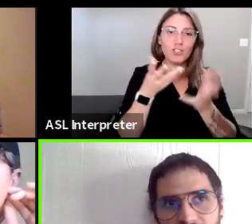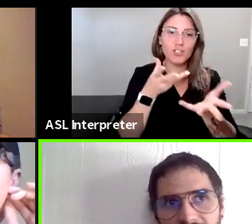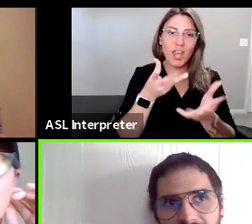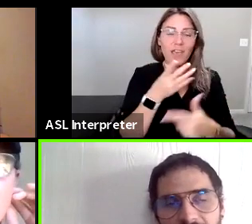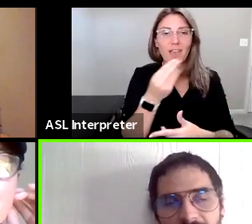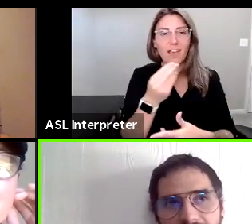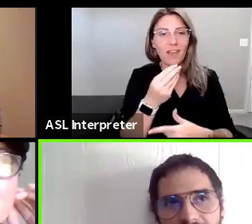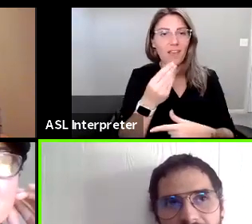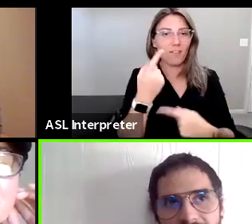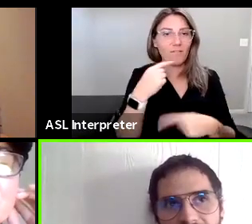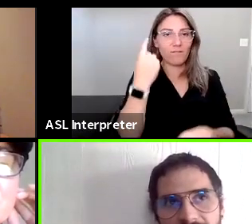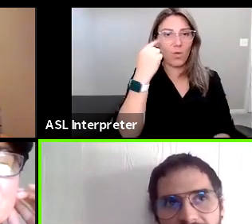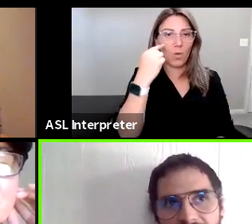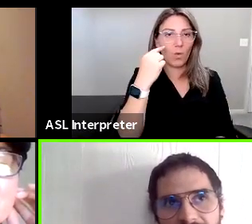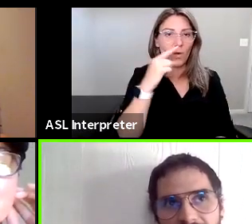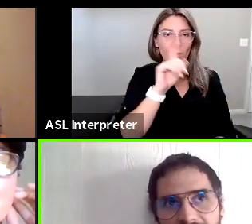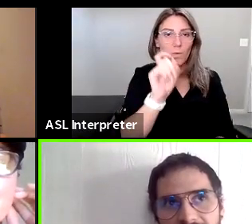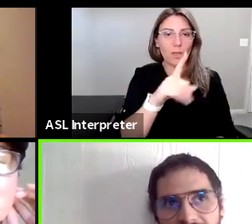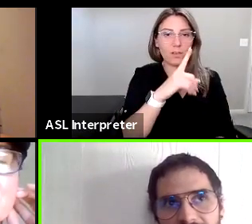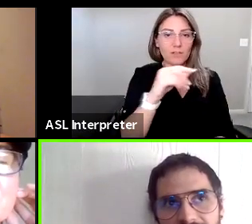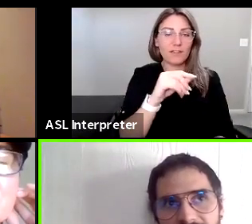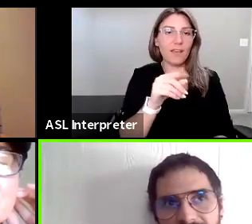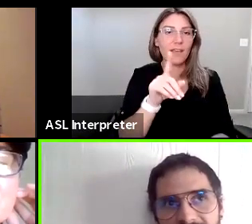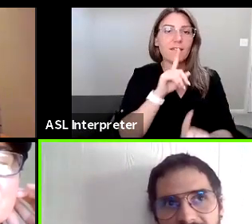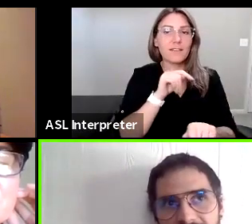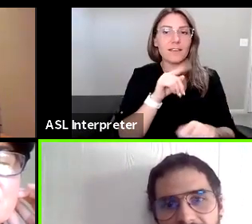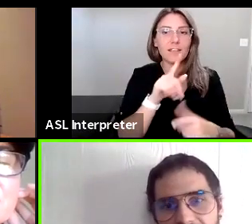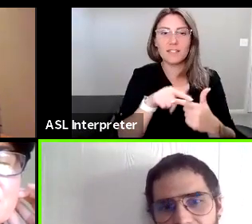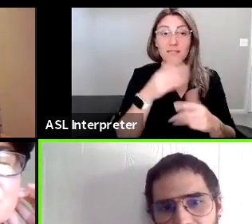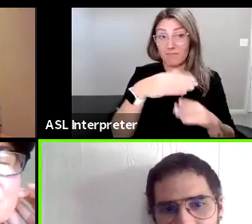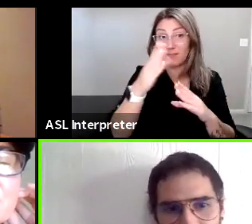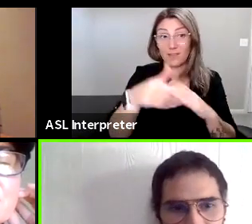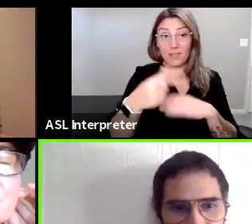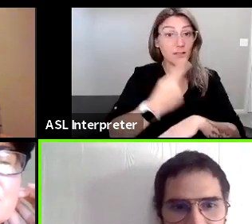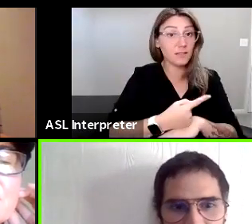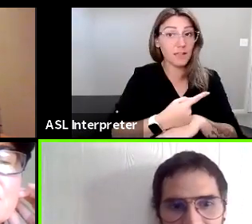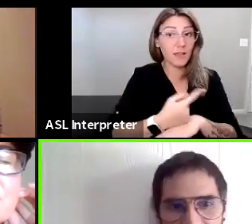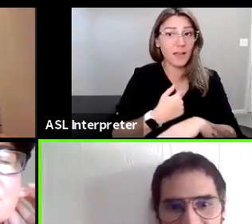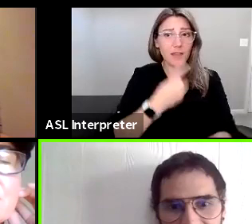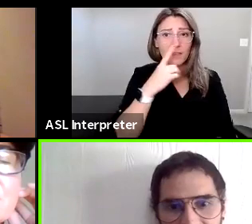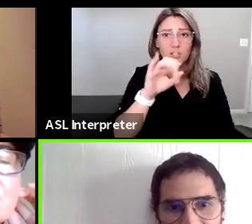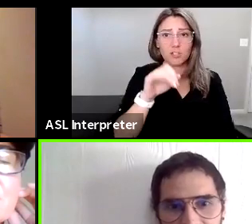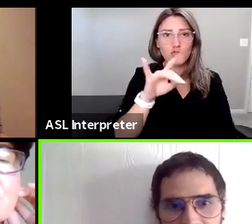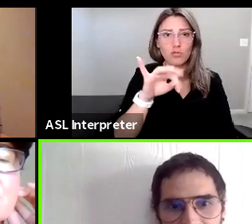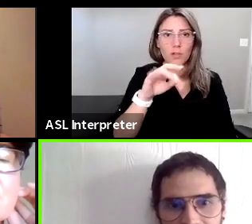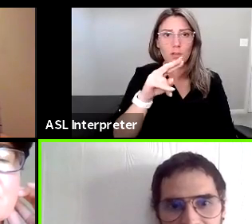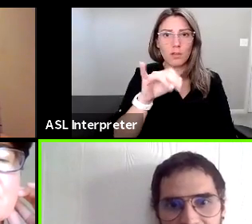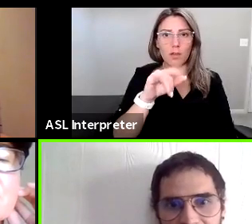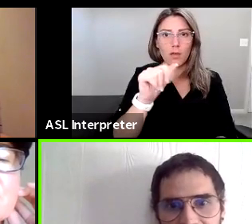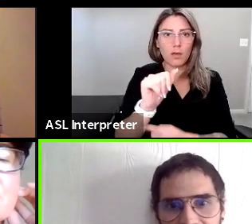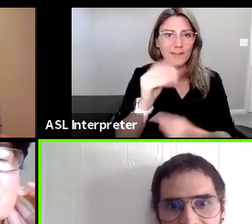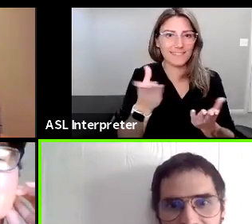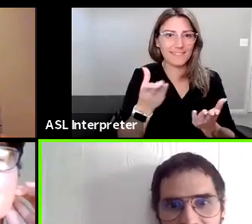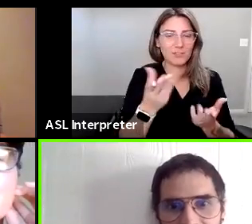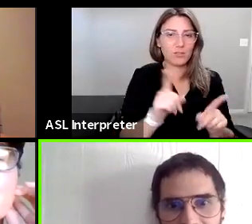for the Q&A. And then at the very end of that day, well, I think Juliana is here as well,